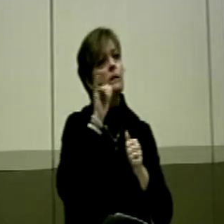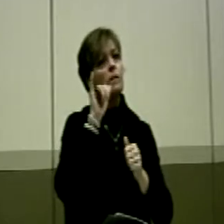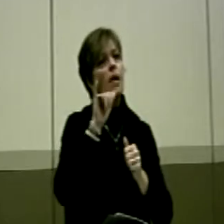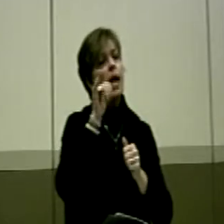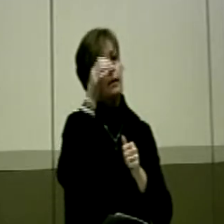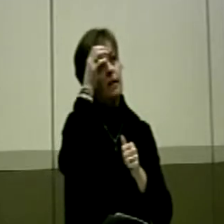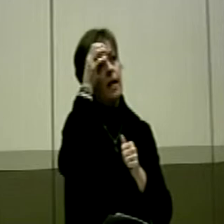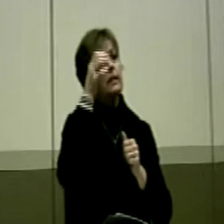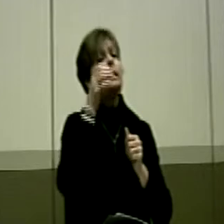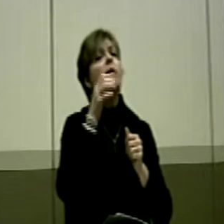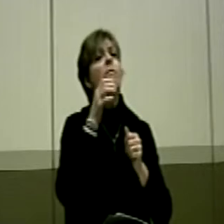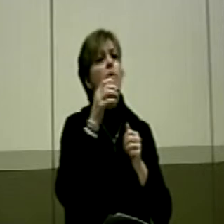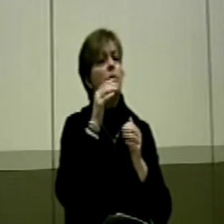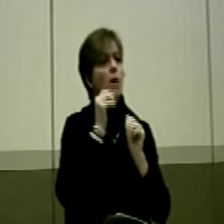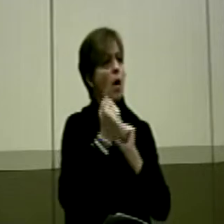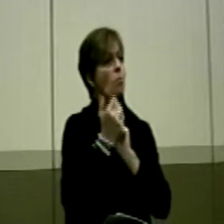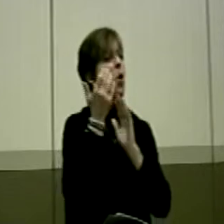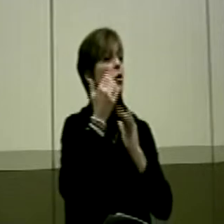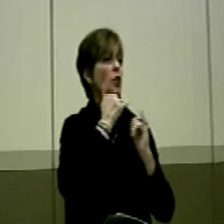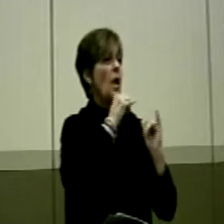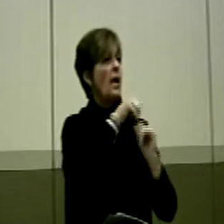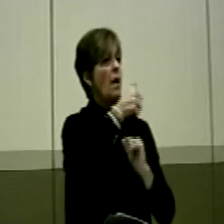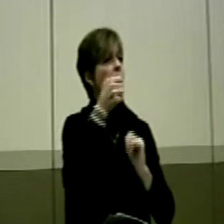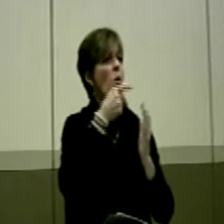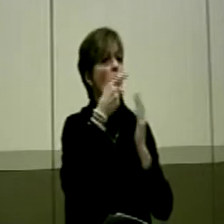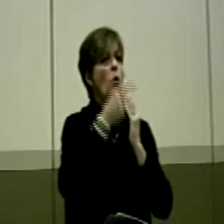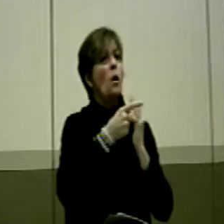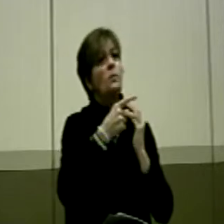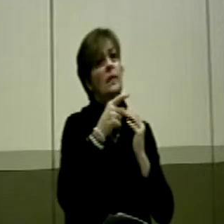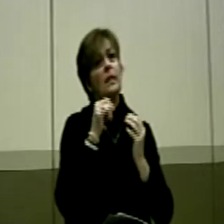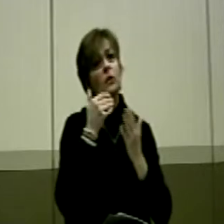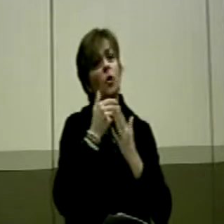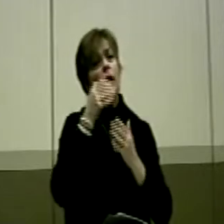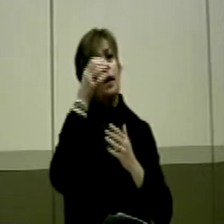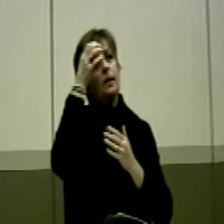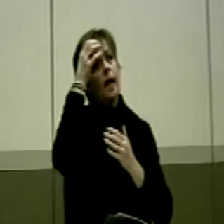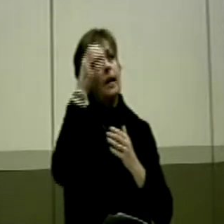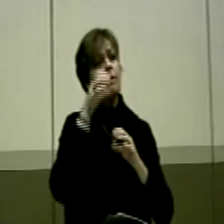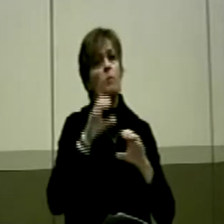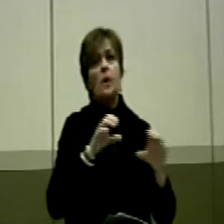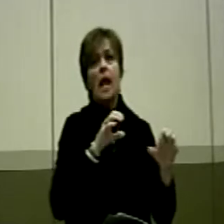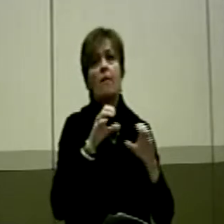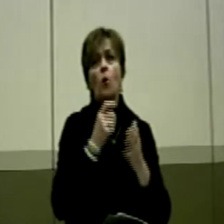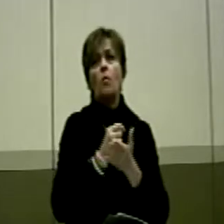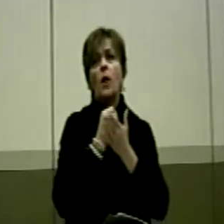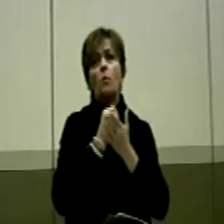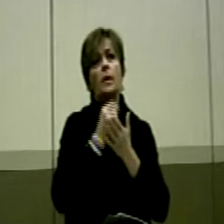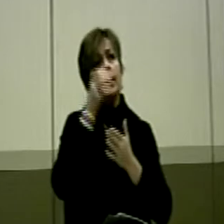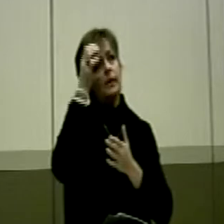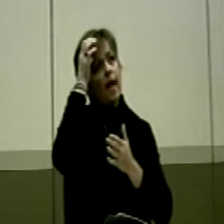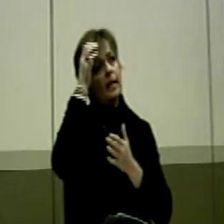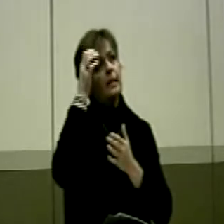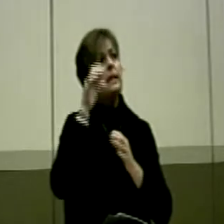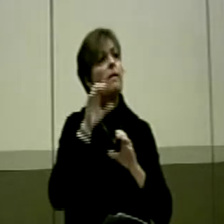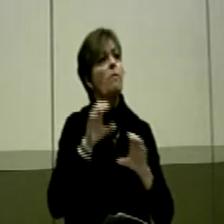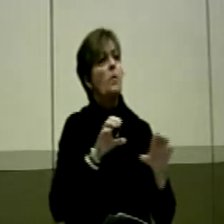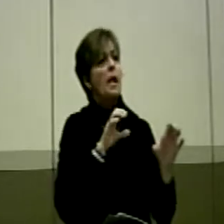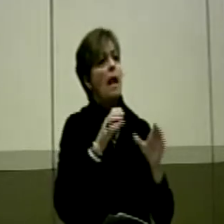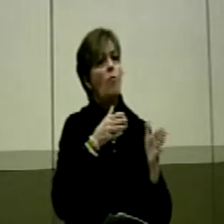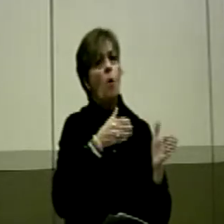because, cognitive behavioral therapy, cognitive behavioral methods, are the most widely supported